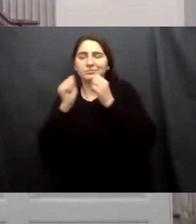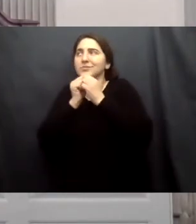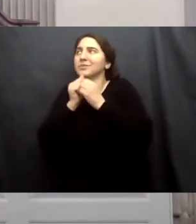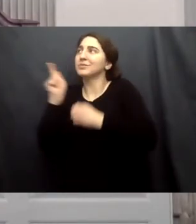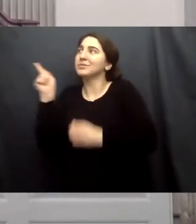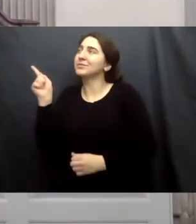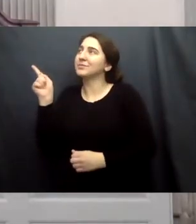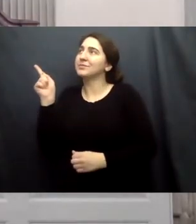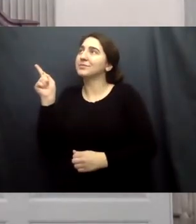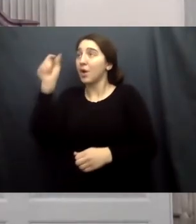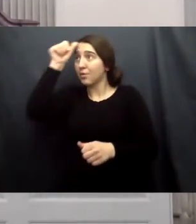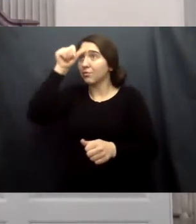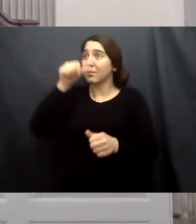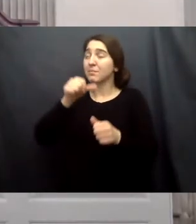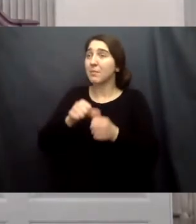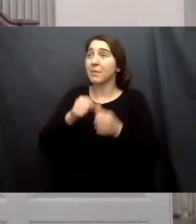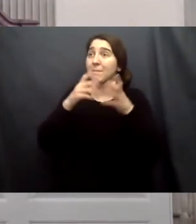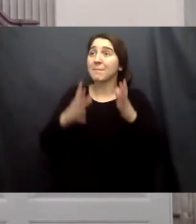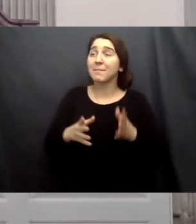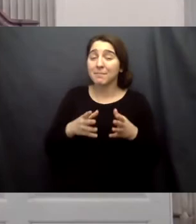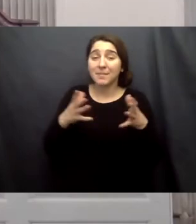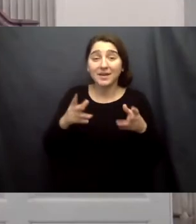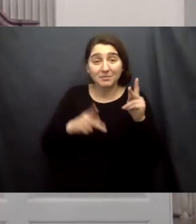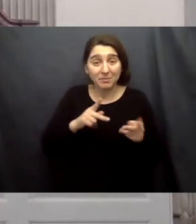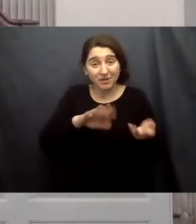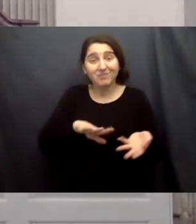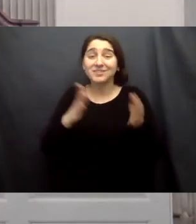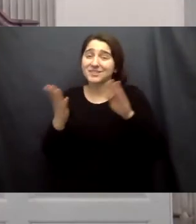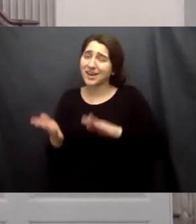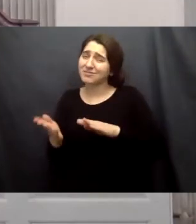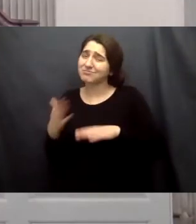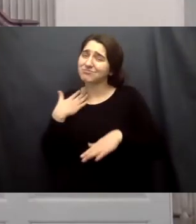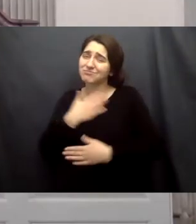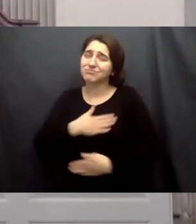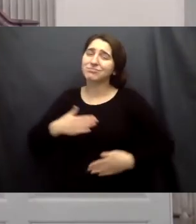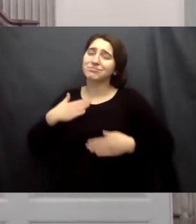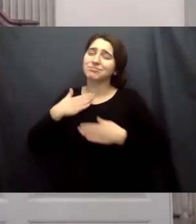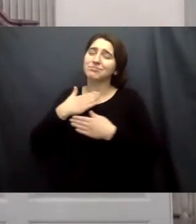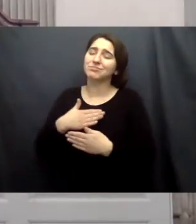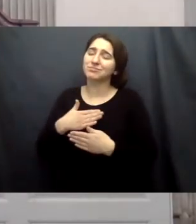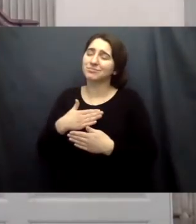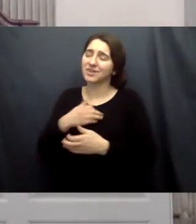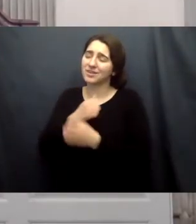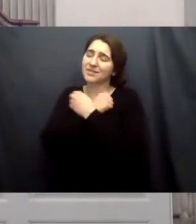we are. We remember those you have given us to love.